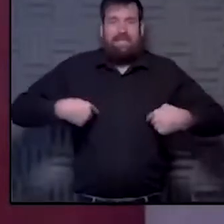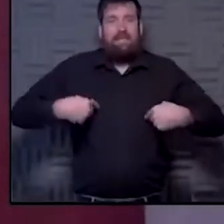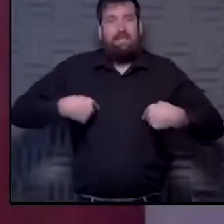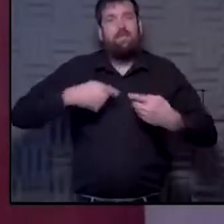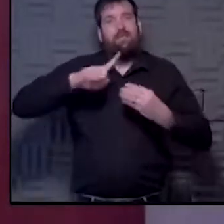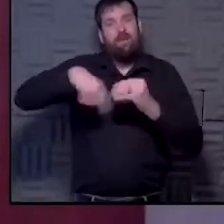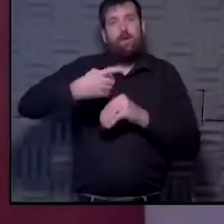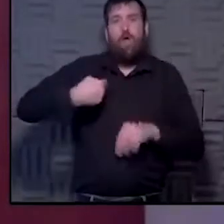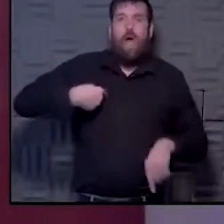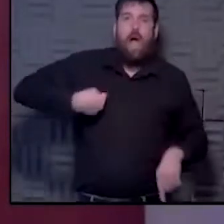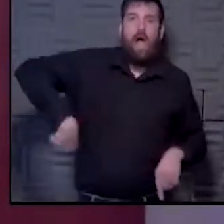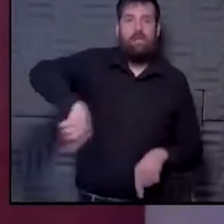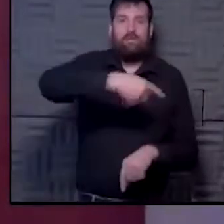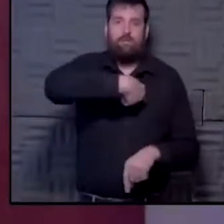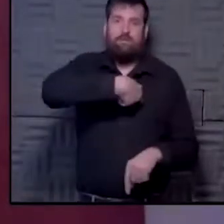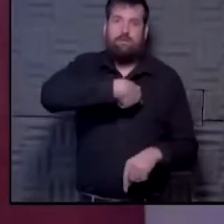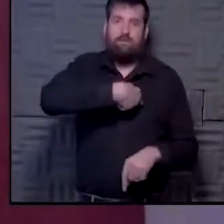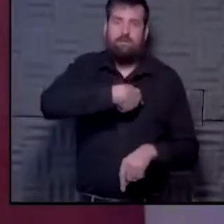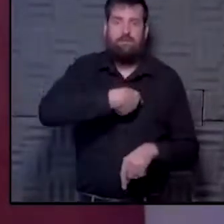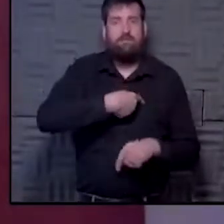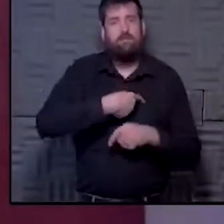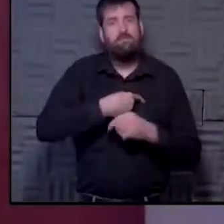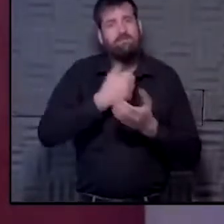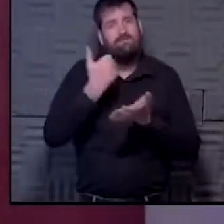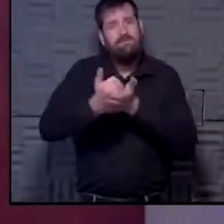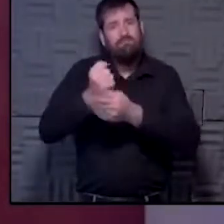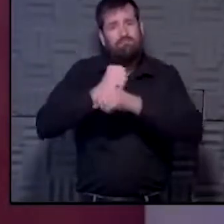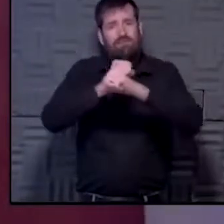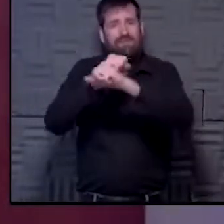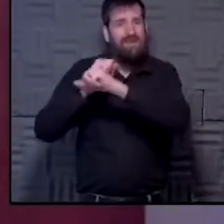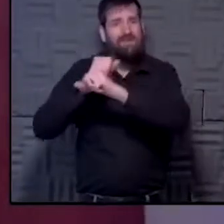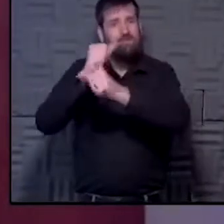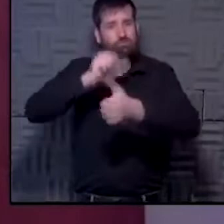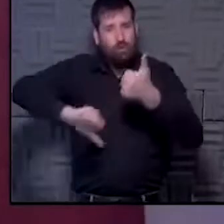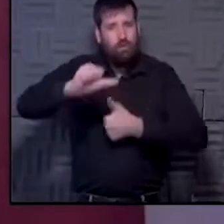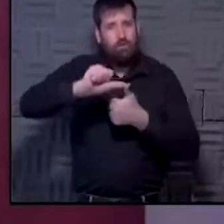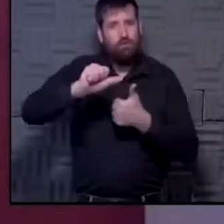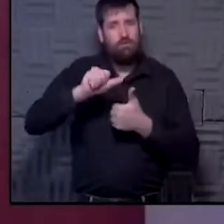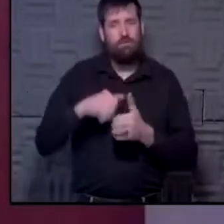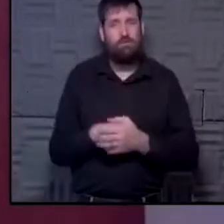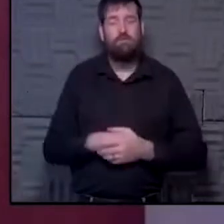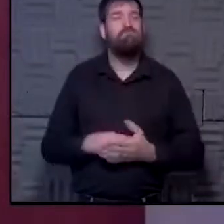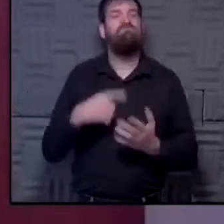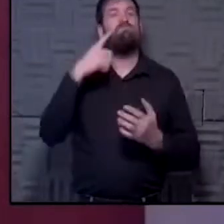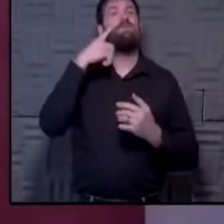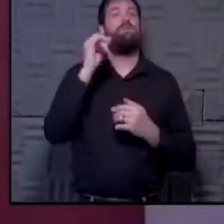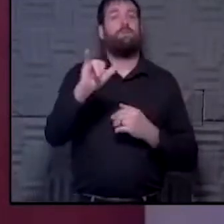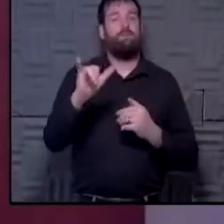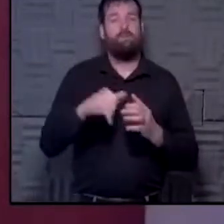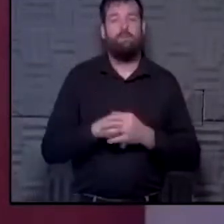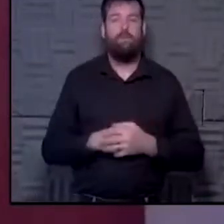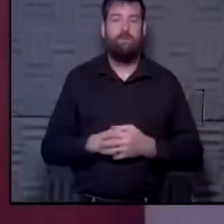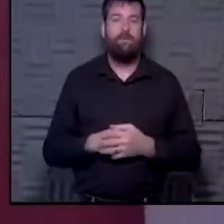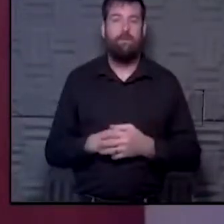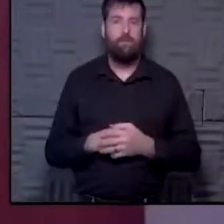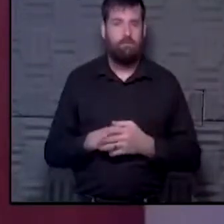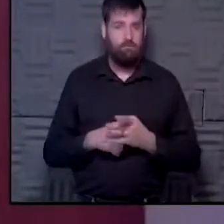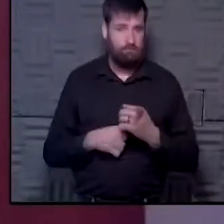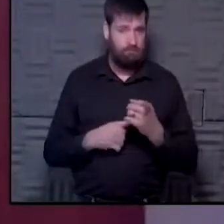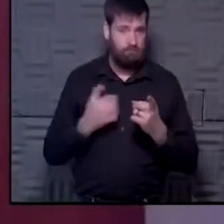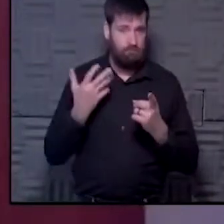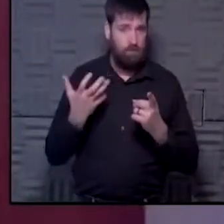So help protect others as well as ourselves. And I'm thinking too, would you